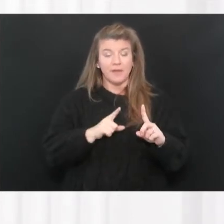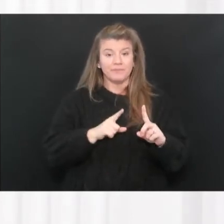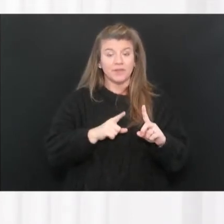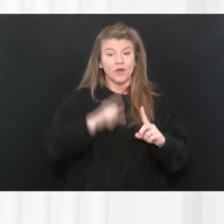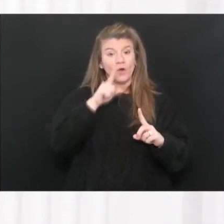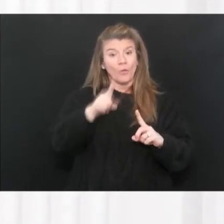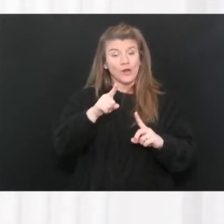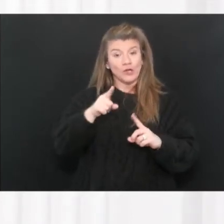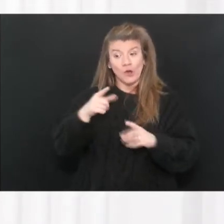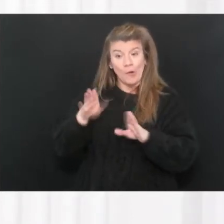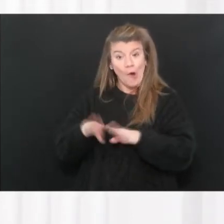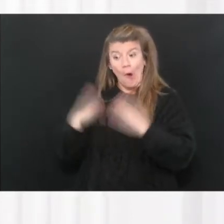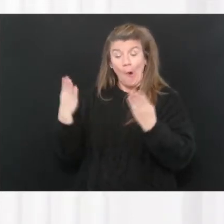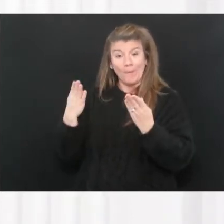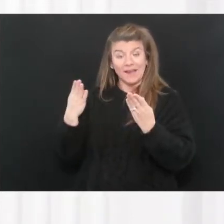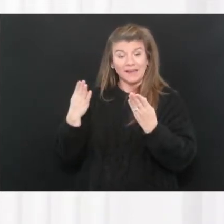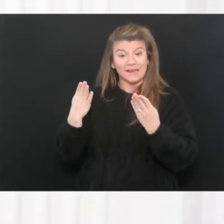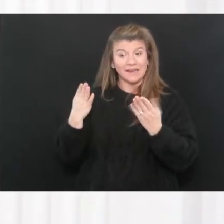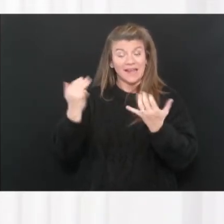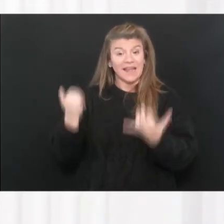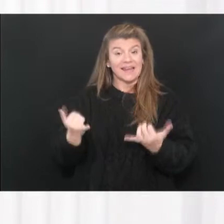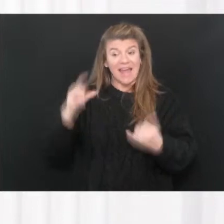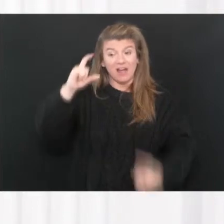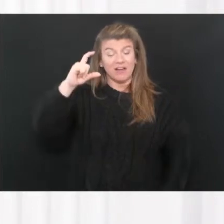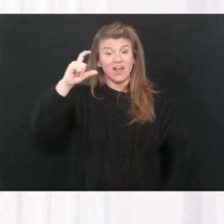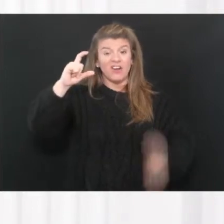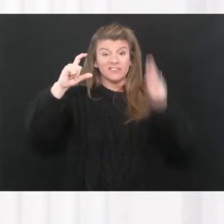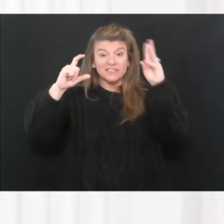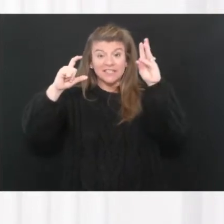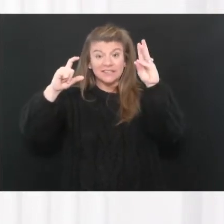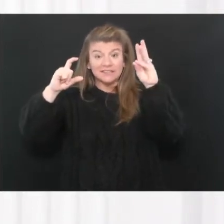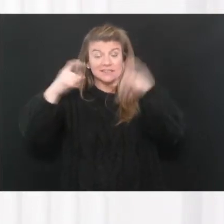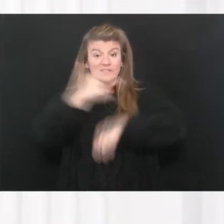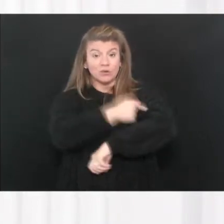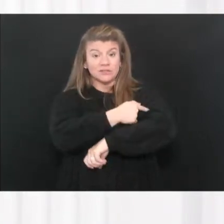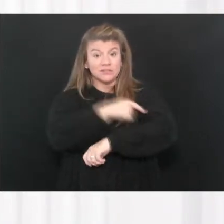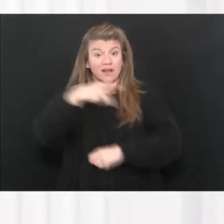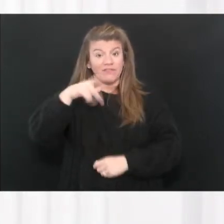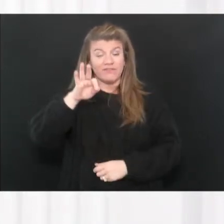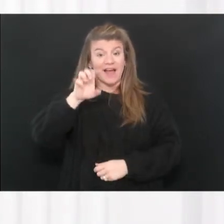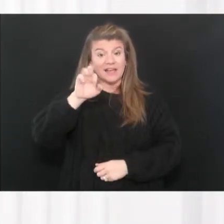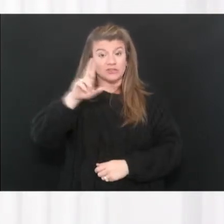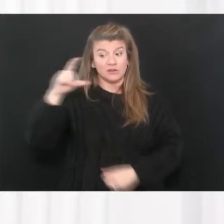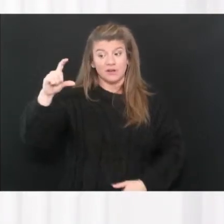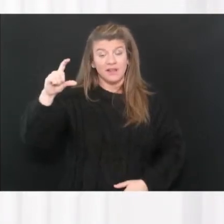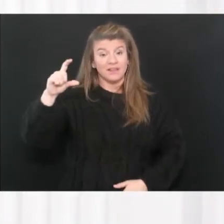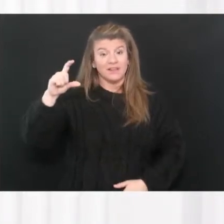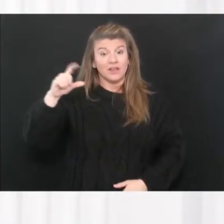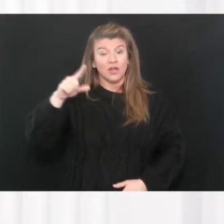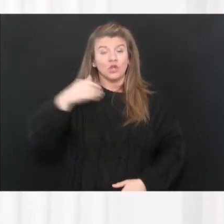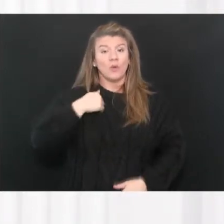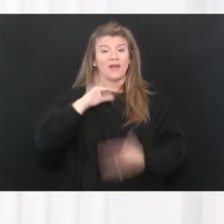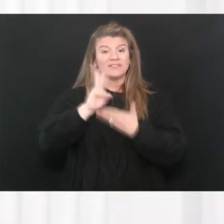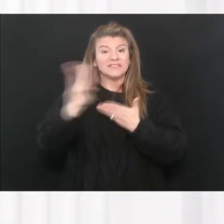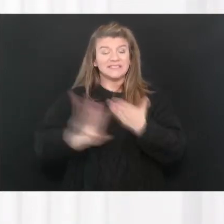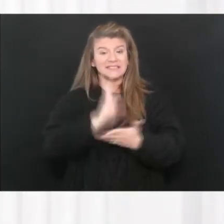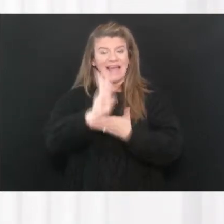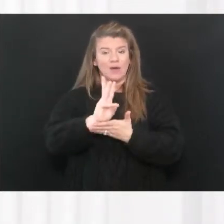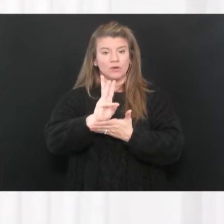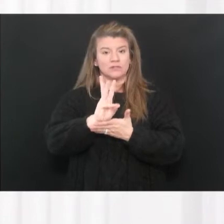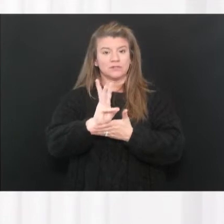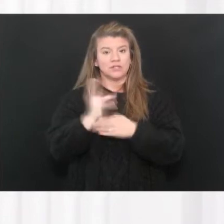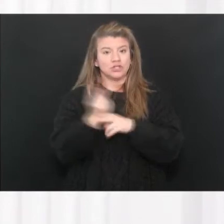you open up what is now a 6-dose vial of Pfizer, you have 6 hours to